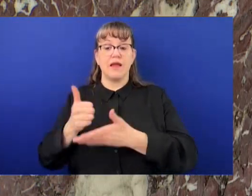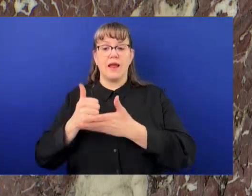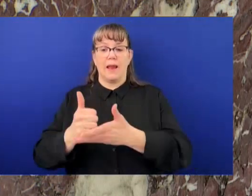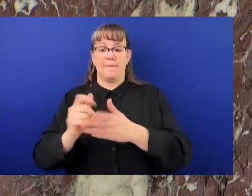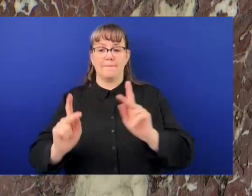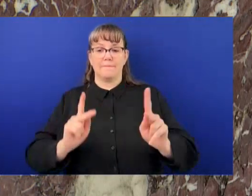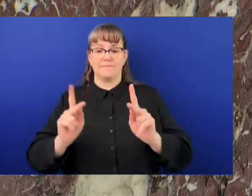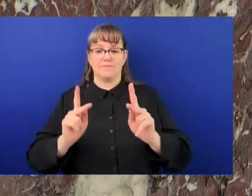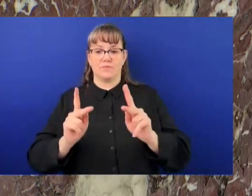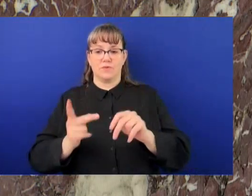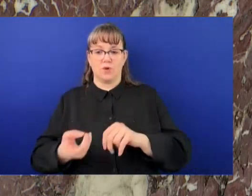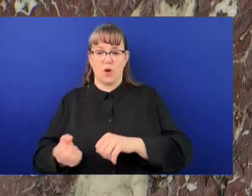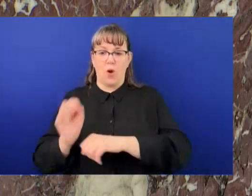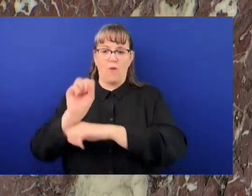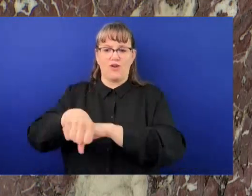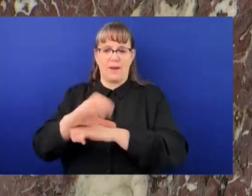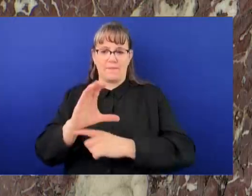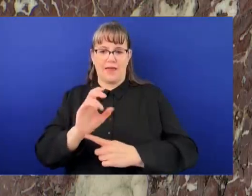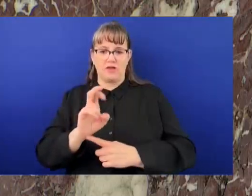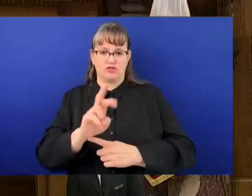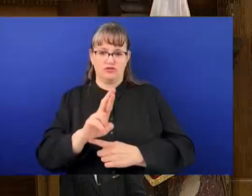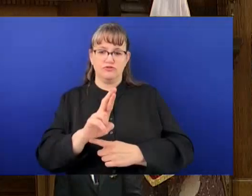will continue this work and we will not stop.